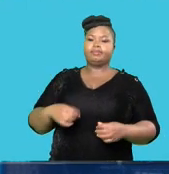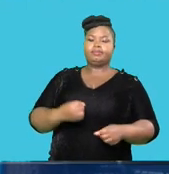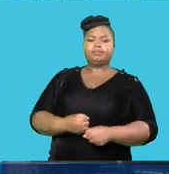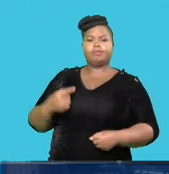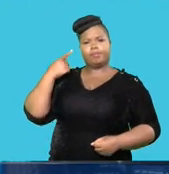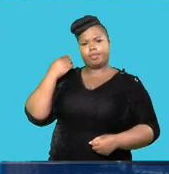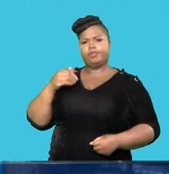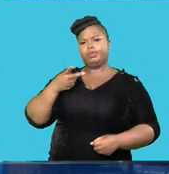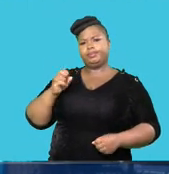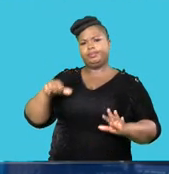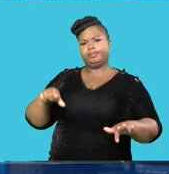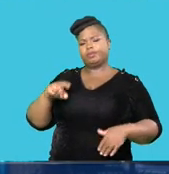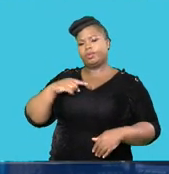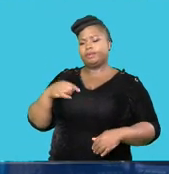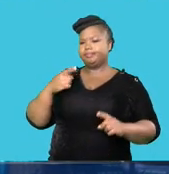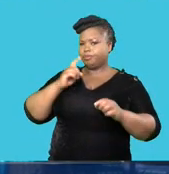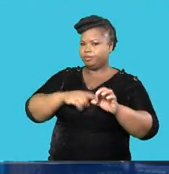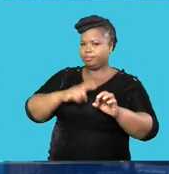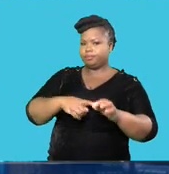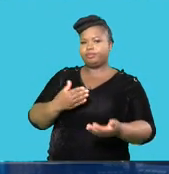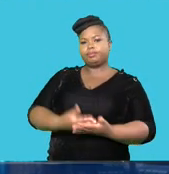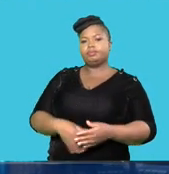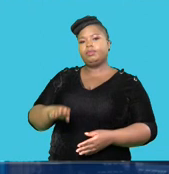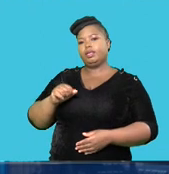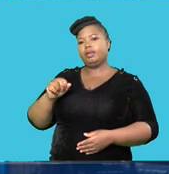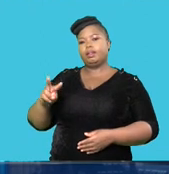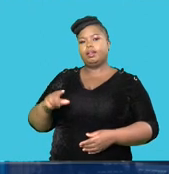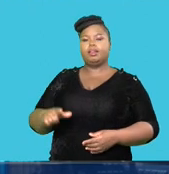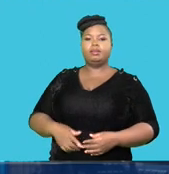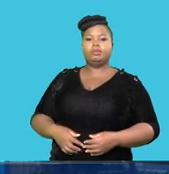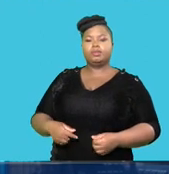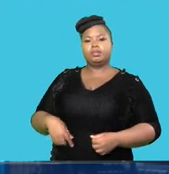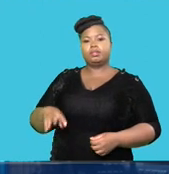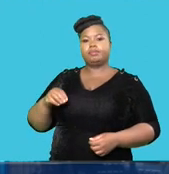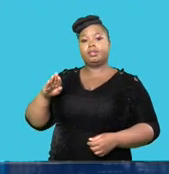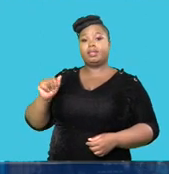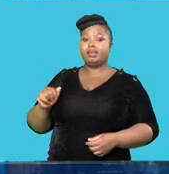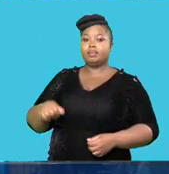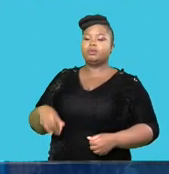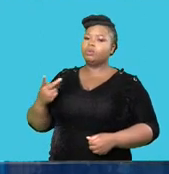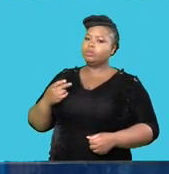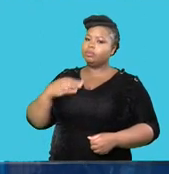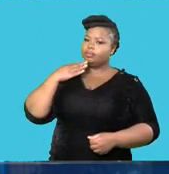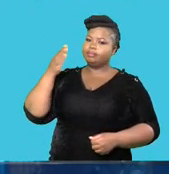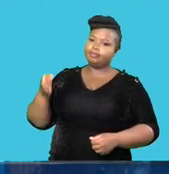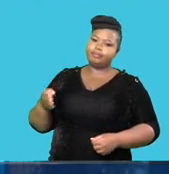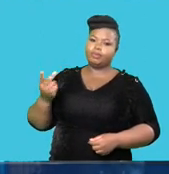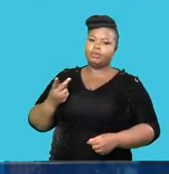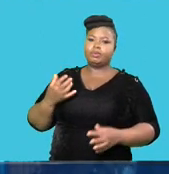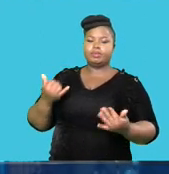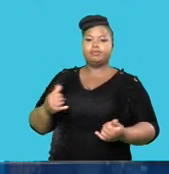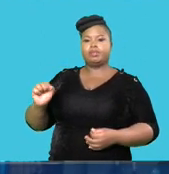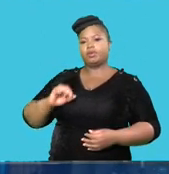Elite 16 so we can requalify and be in the BAL. You know, the NBA has made their mark and formed a league here in